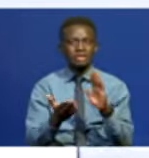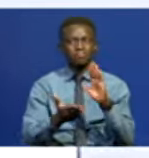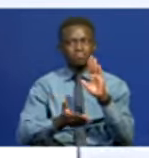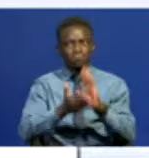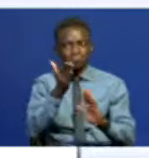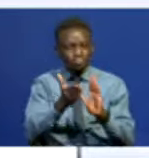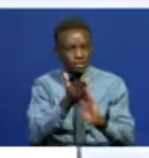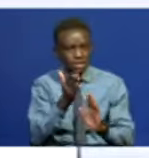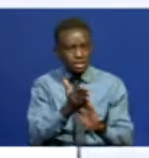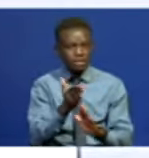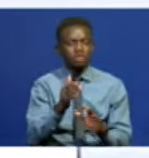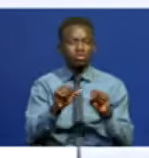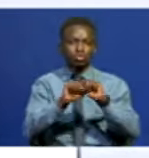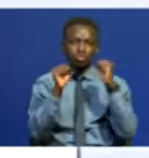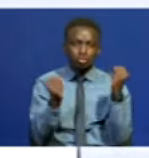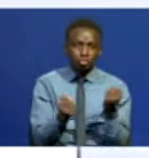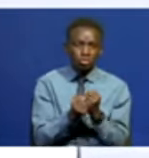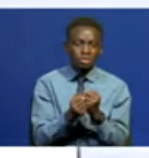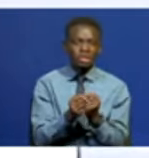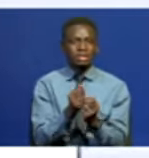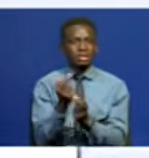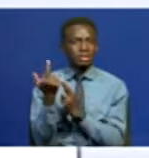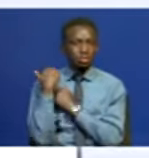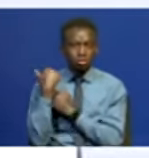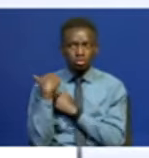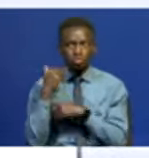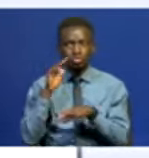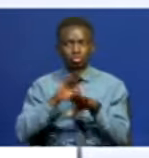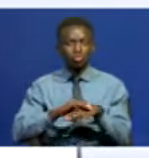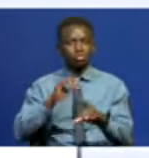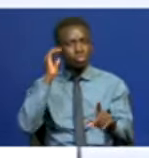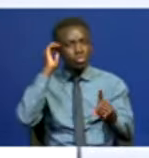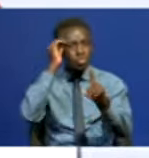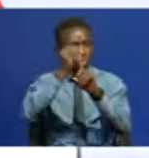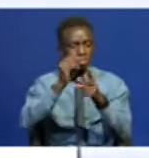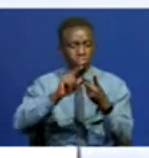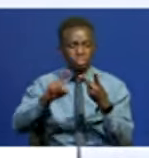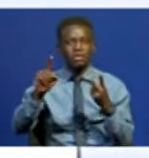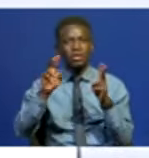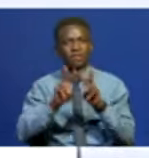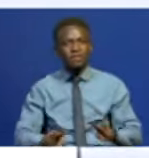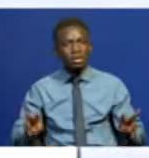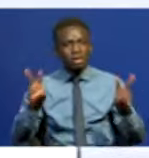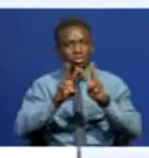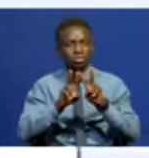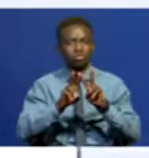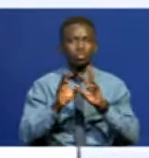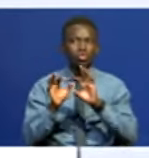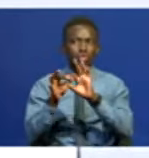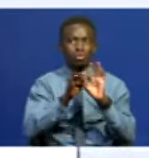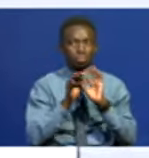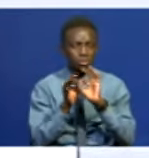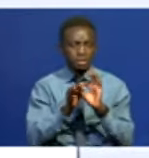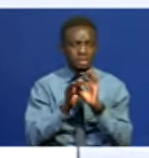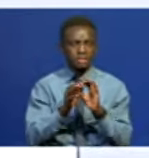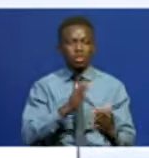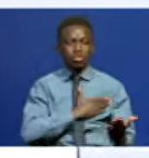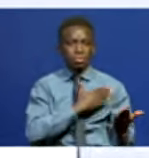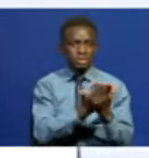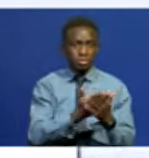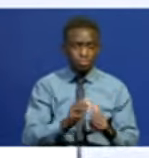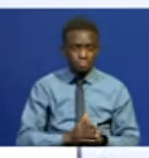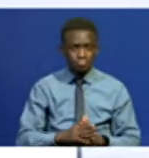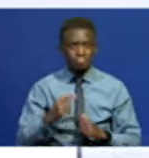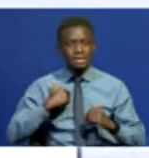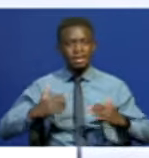social responsibility and underscores that the values of community, care, and compassion. I'm happy to announce